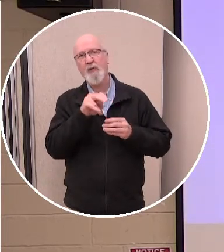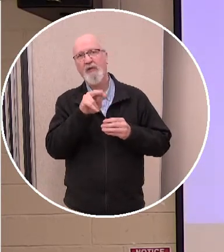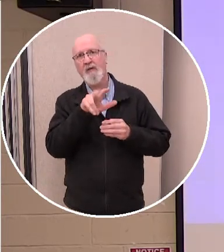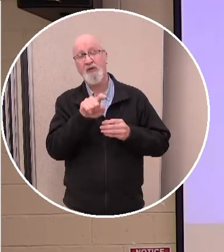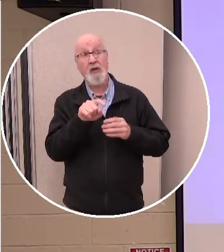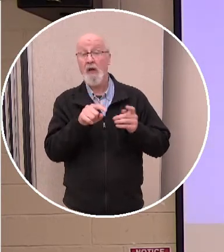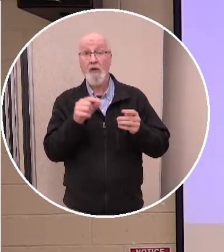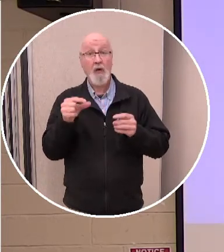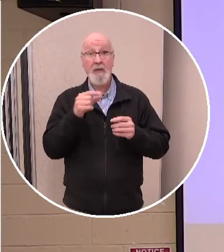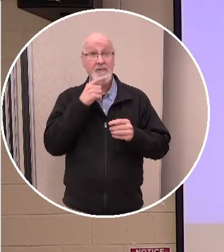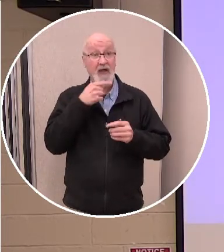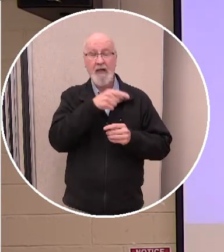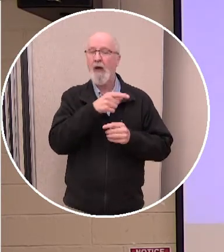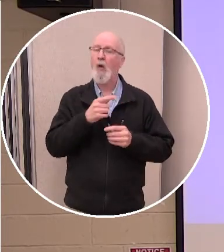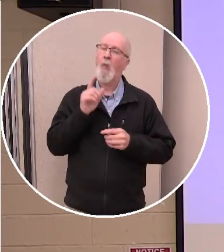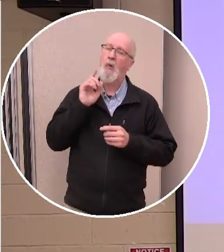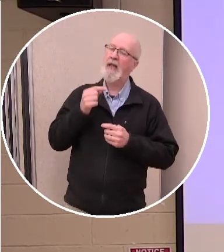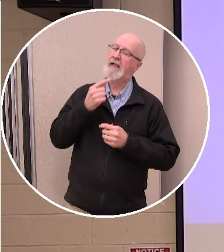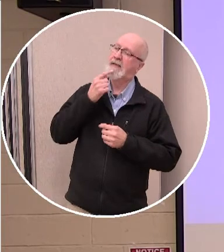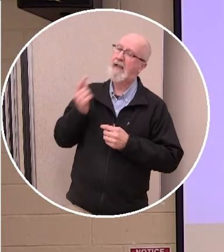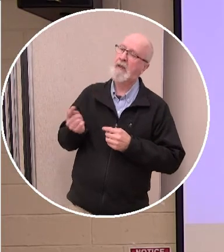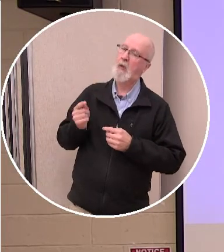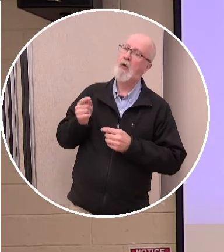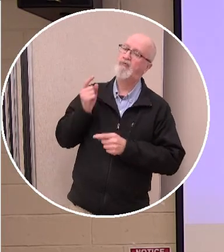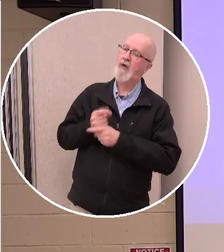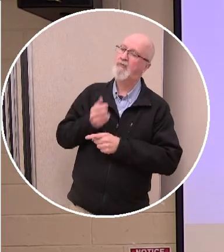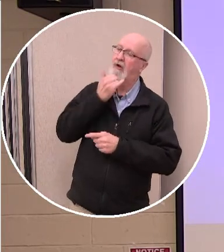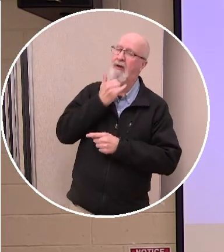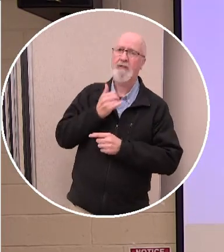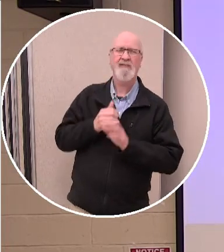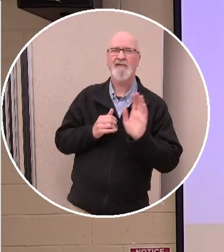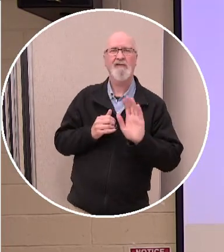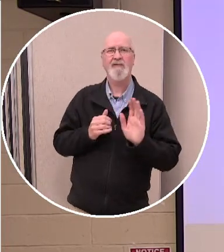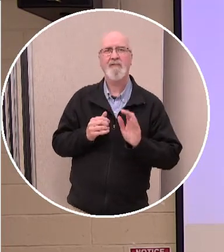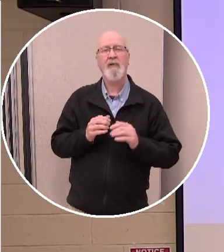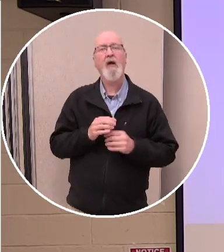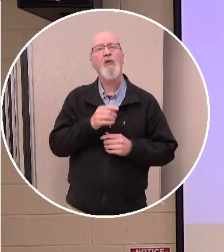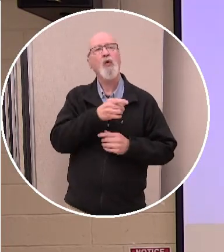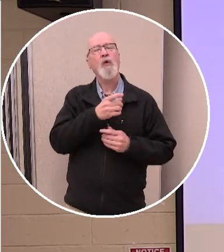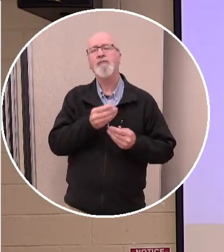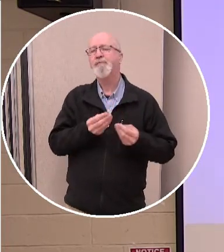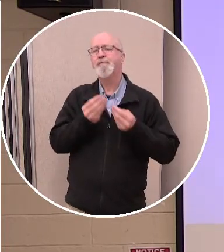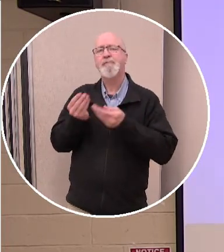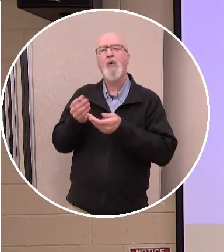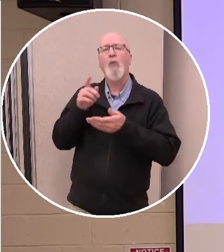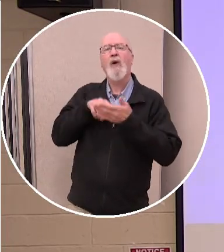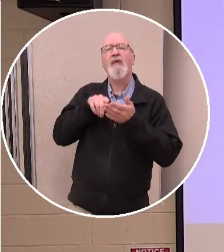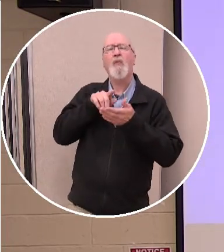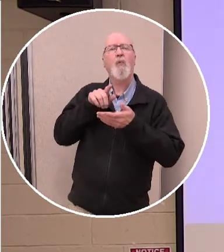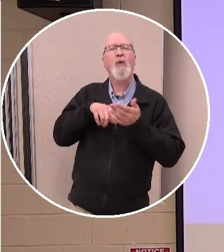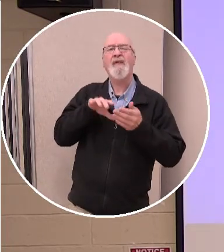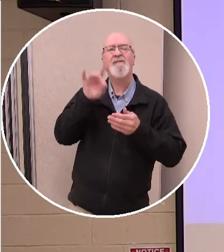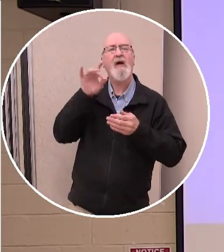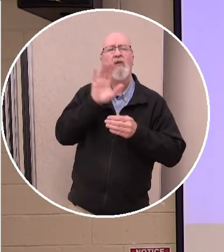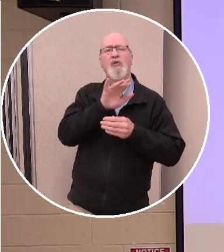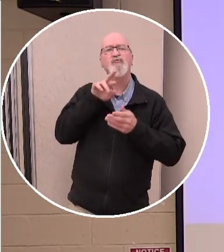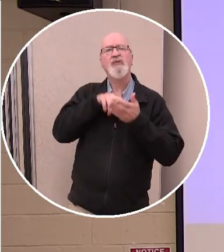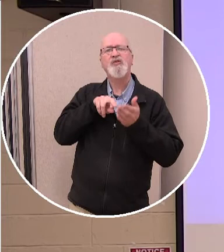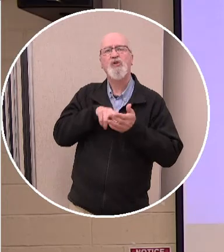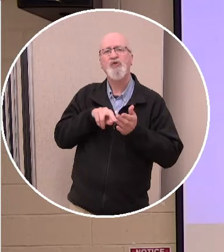said, we're going to tell you whether we think we've met them or not. They're going to outline what their deep dive results are, at which point